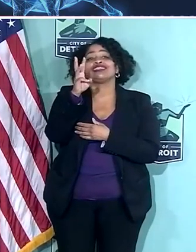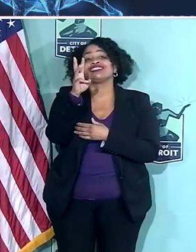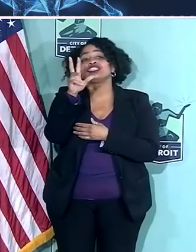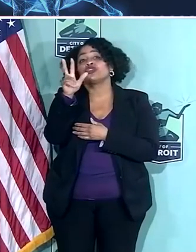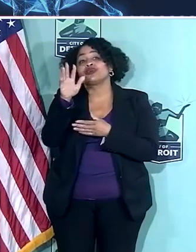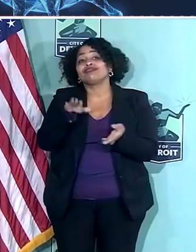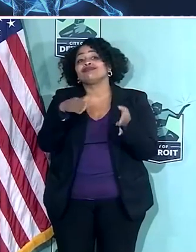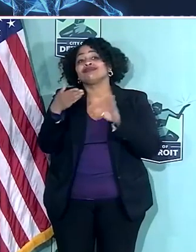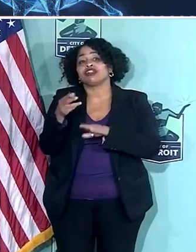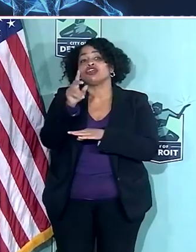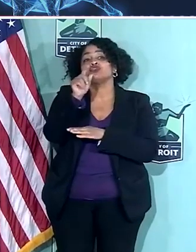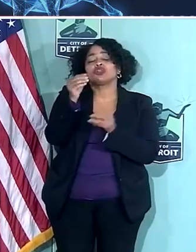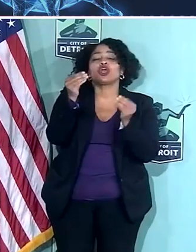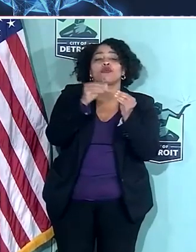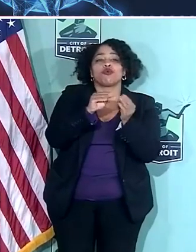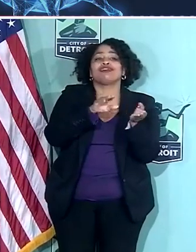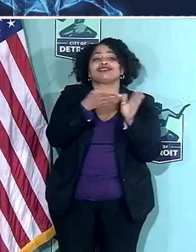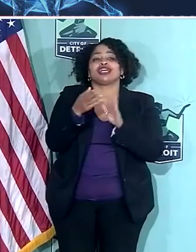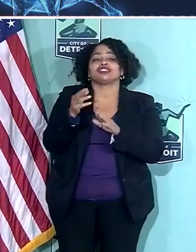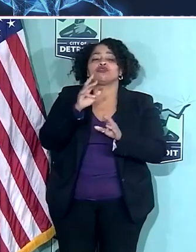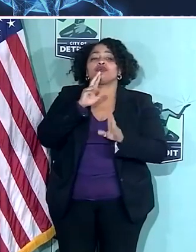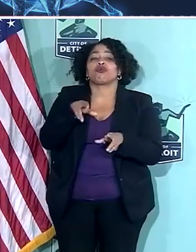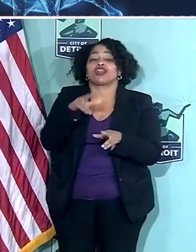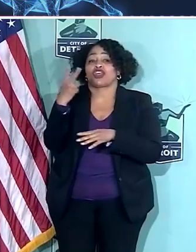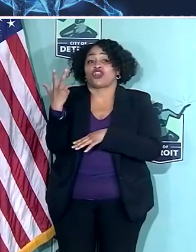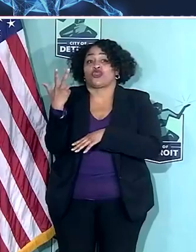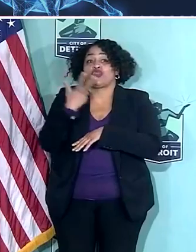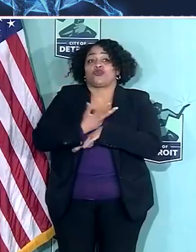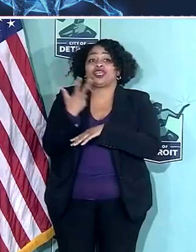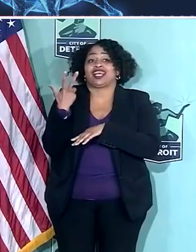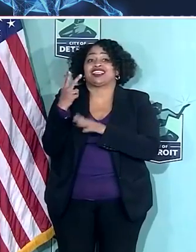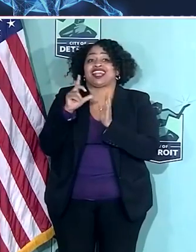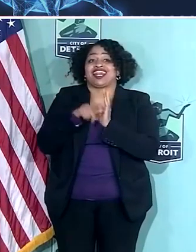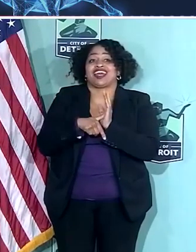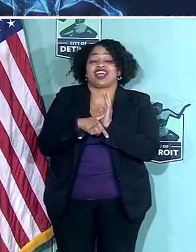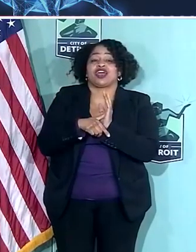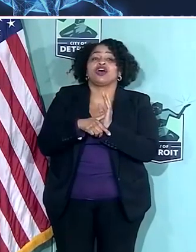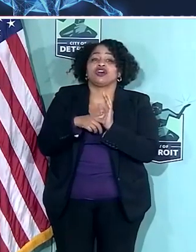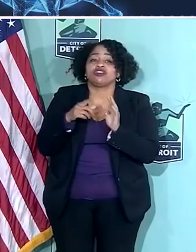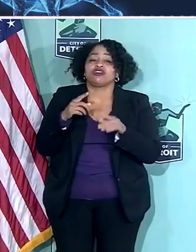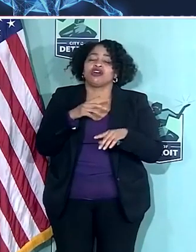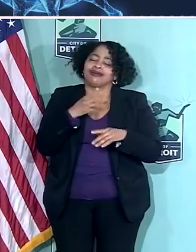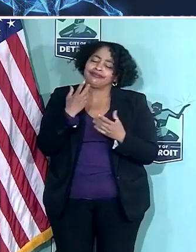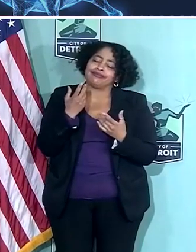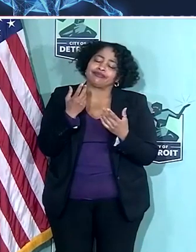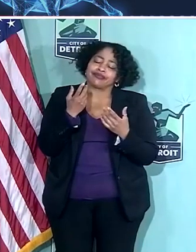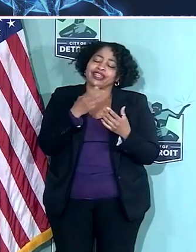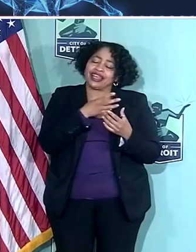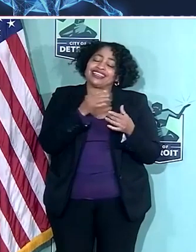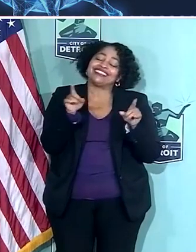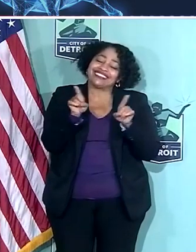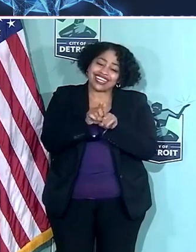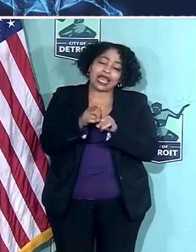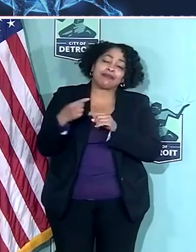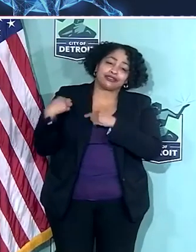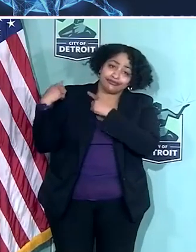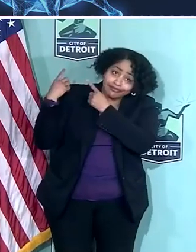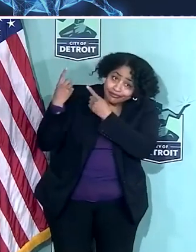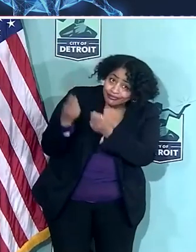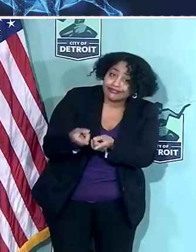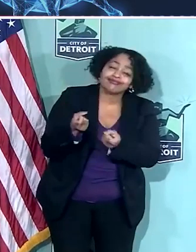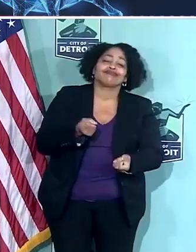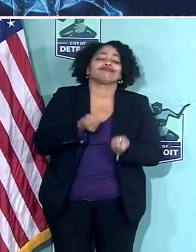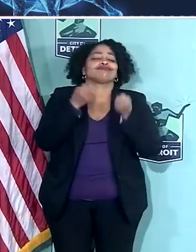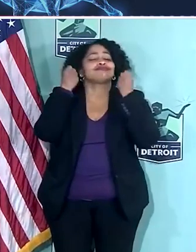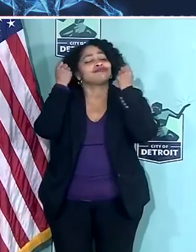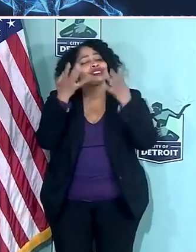1,263 deaths, 20 more deaths reported 3 days later, although, as has often been the case, many of those